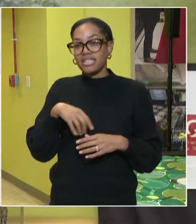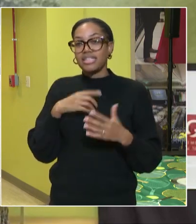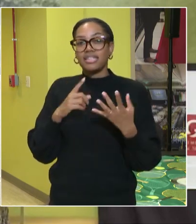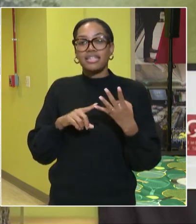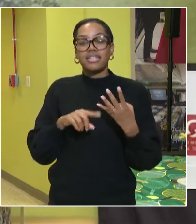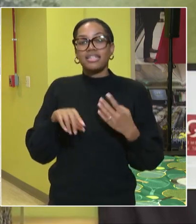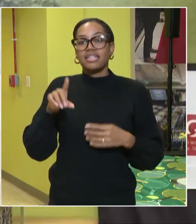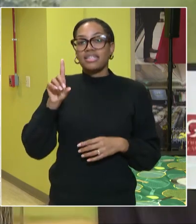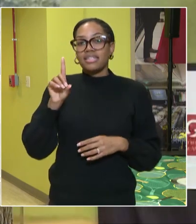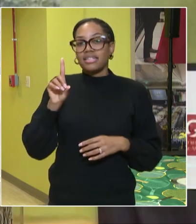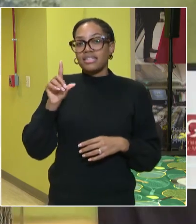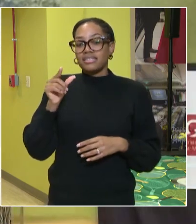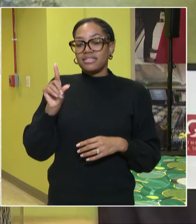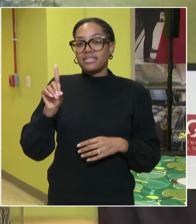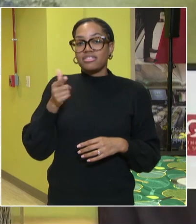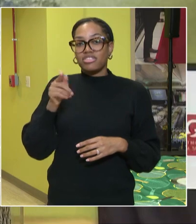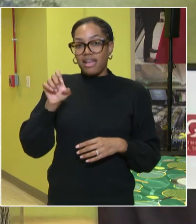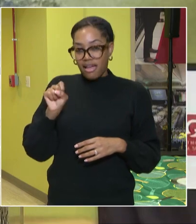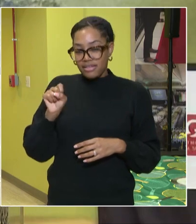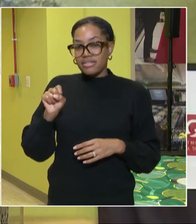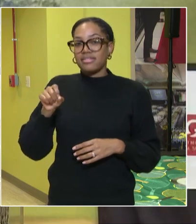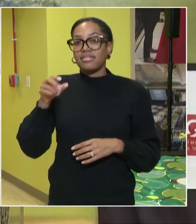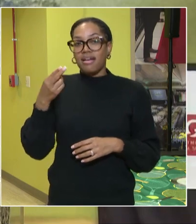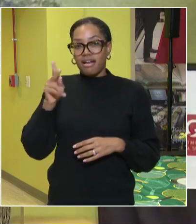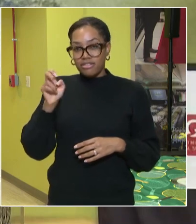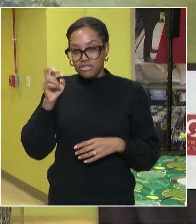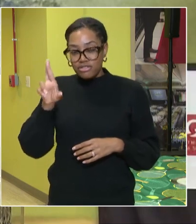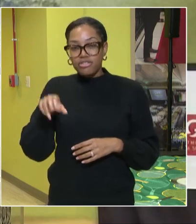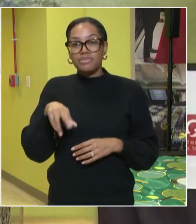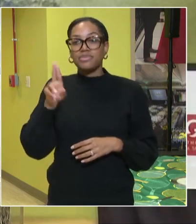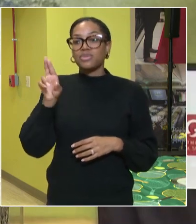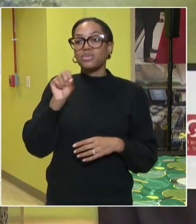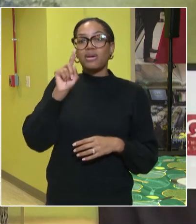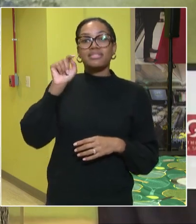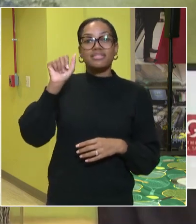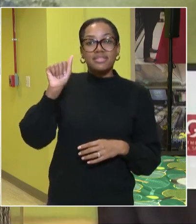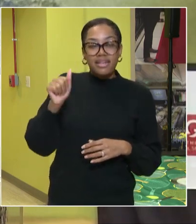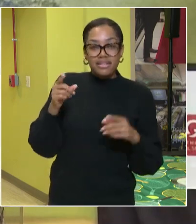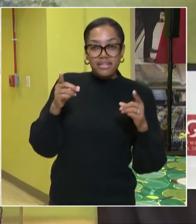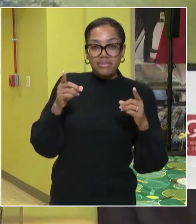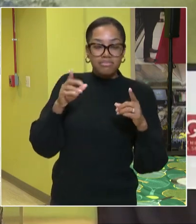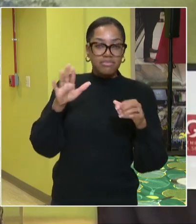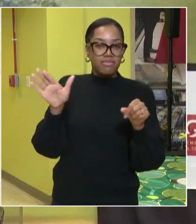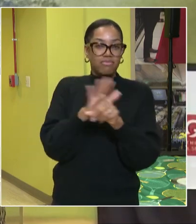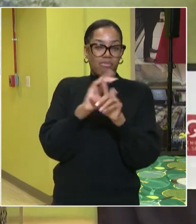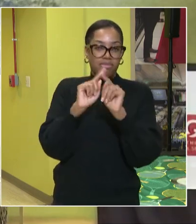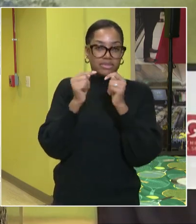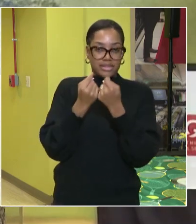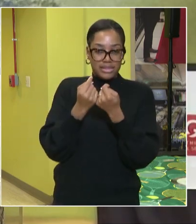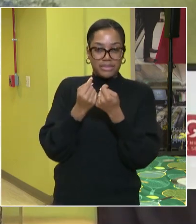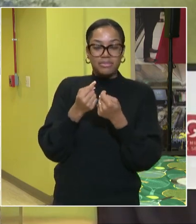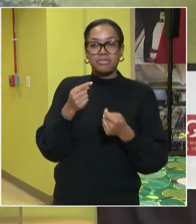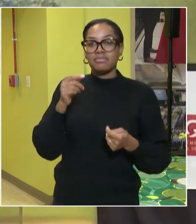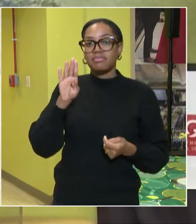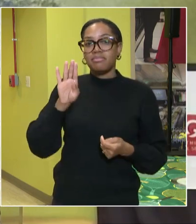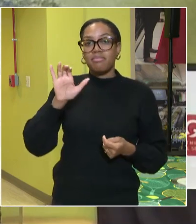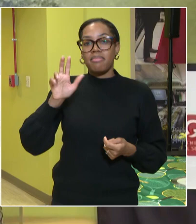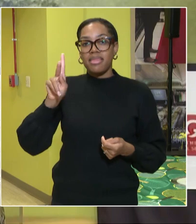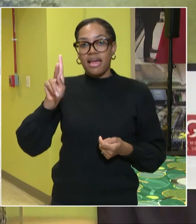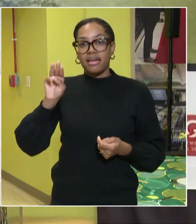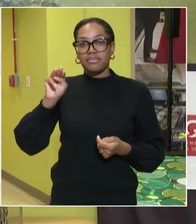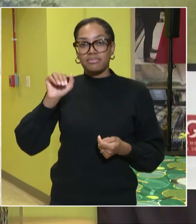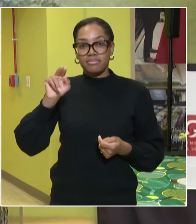Delano Hunter, and of course the entire USTA family, including Mr. Blackman, former General Manager of USTA National